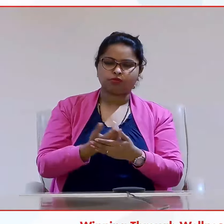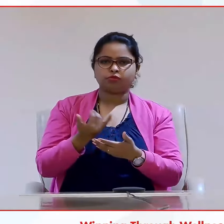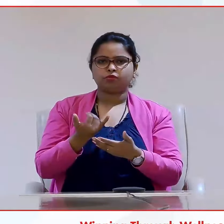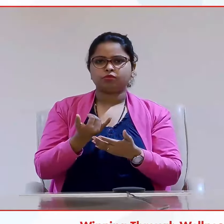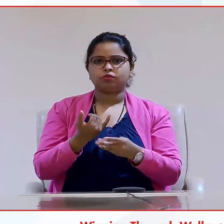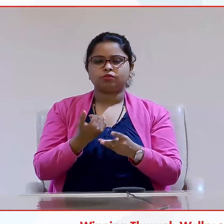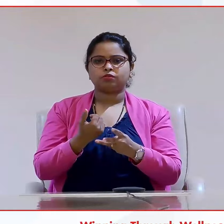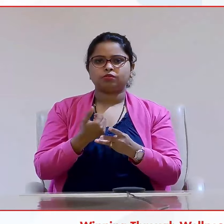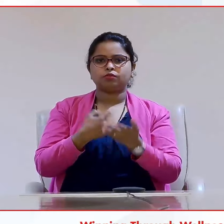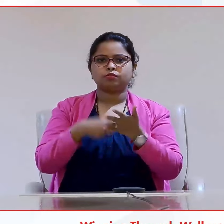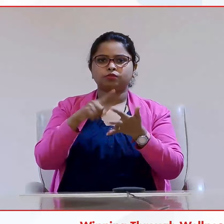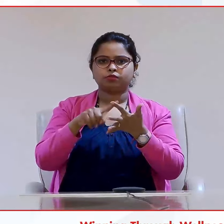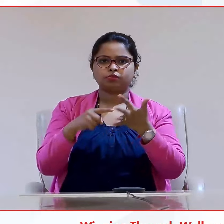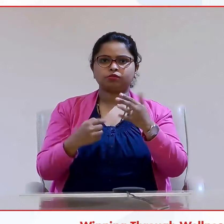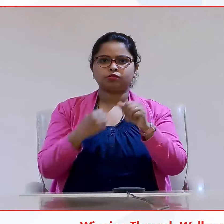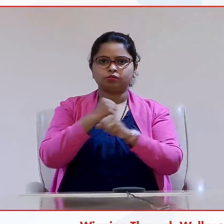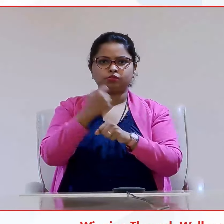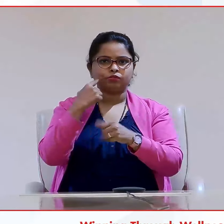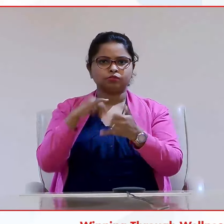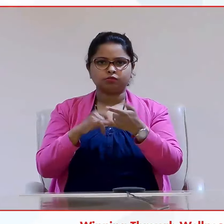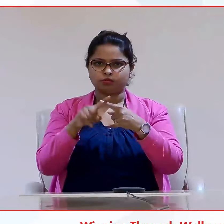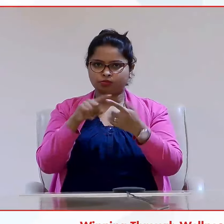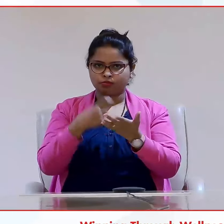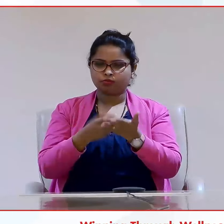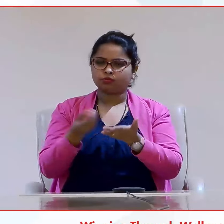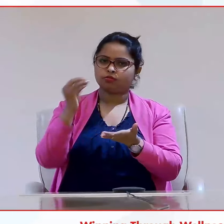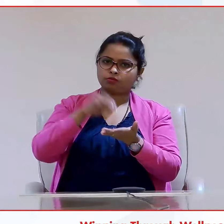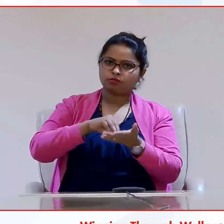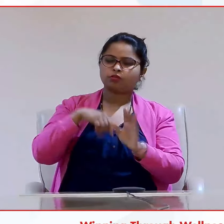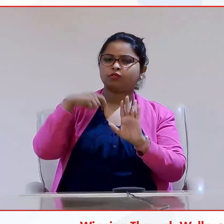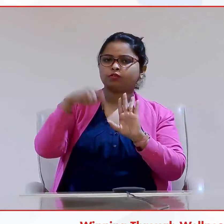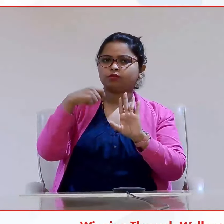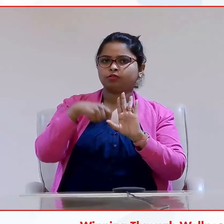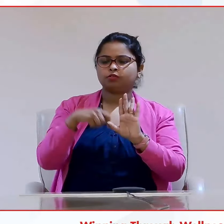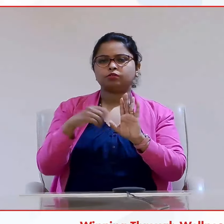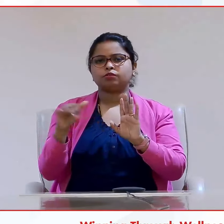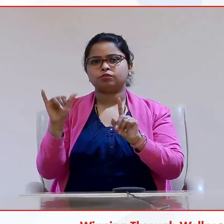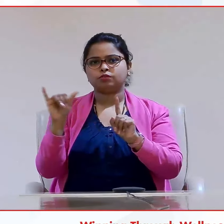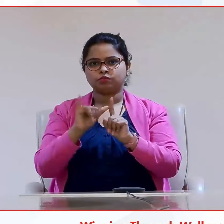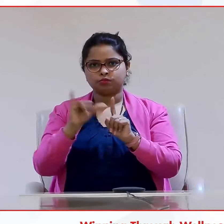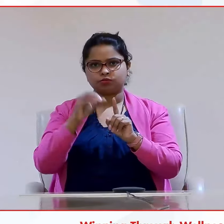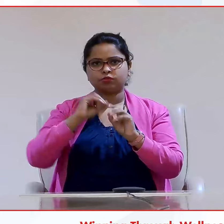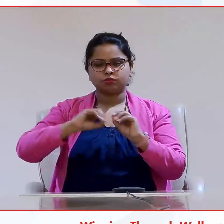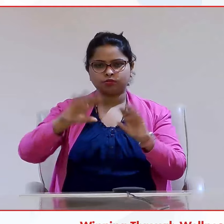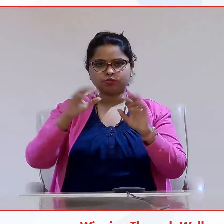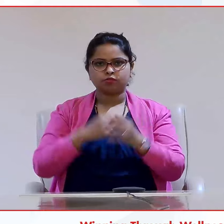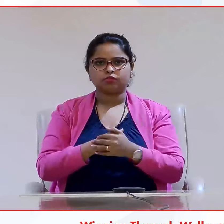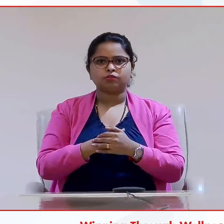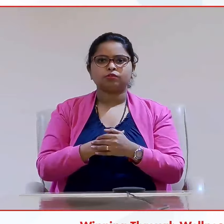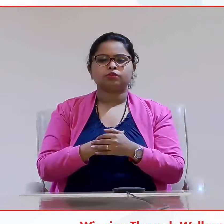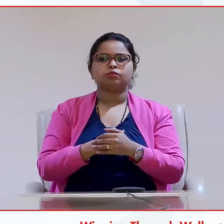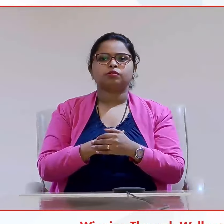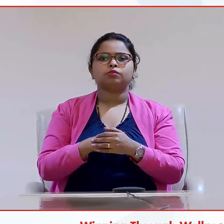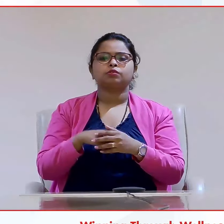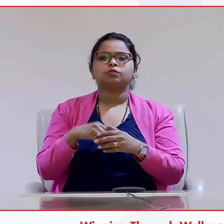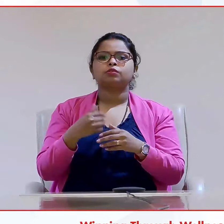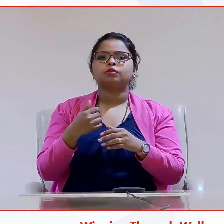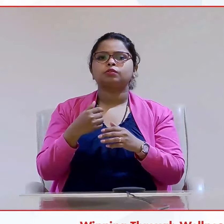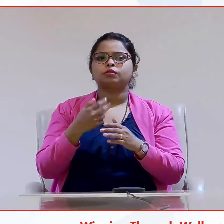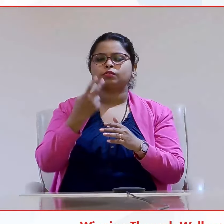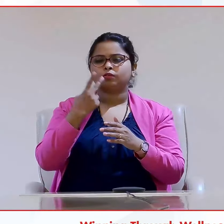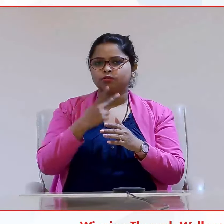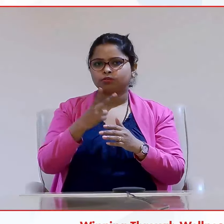you these video links so that you can watch it in your free time. Many of you are working today. Many of you have written to us